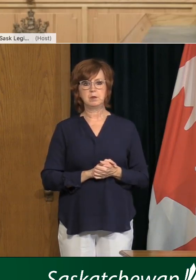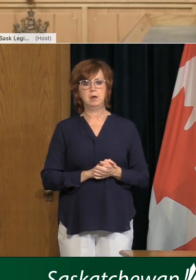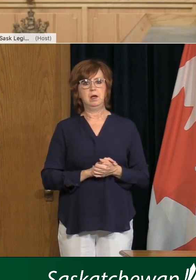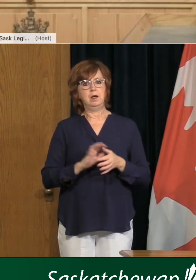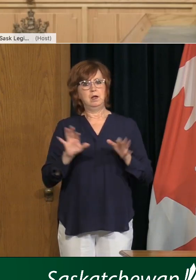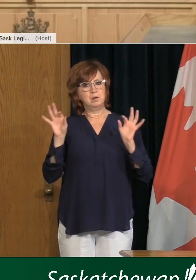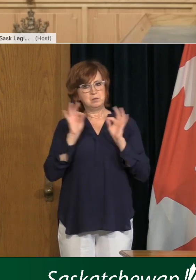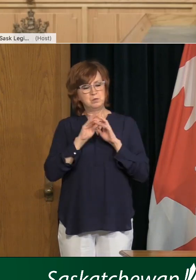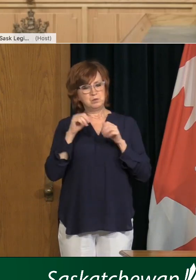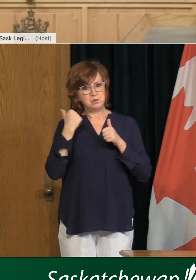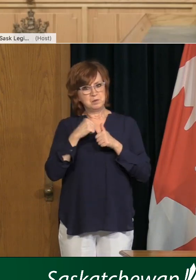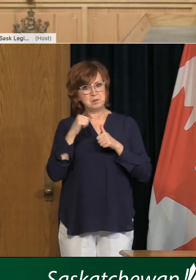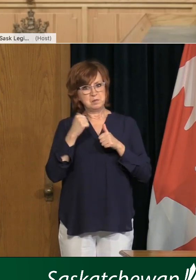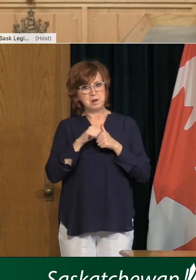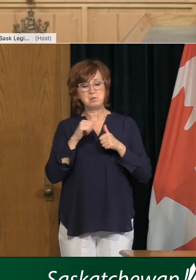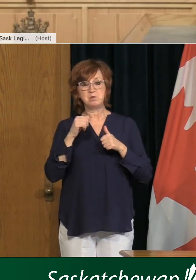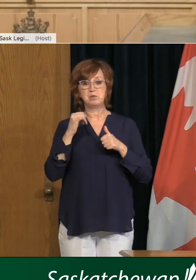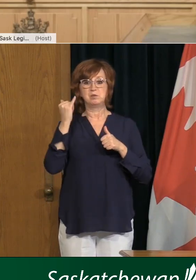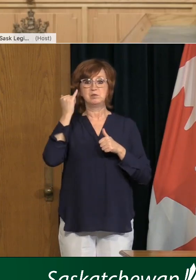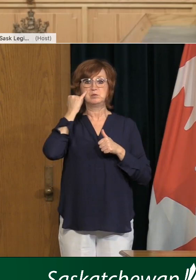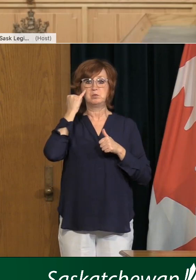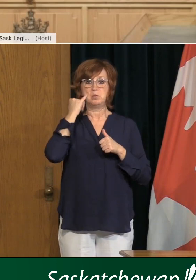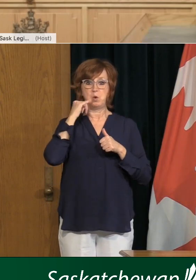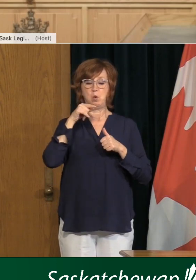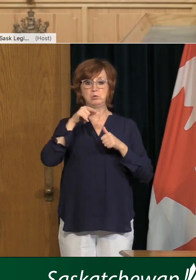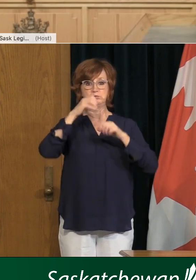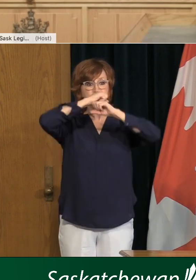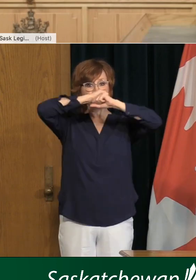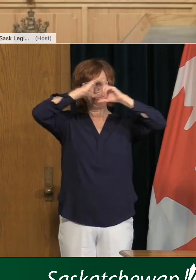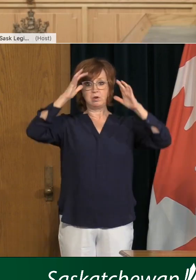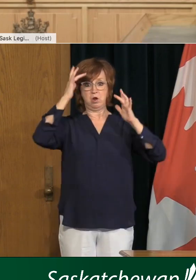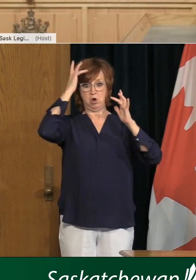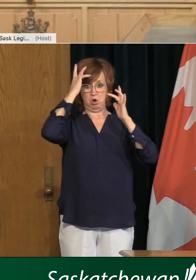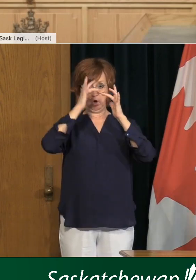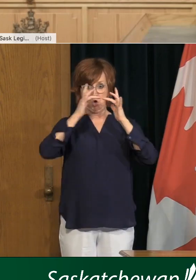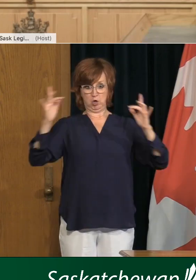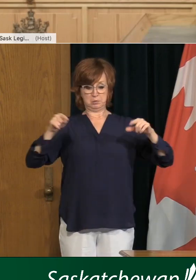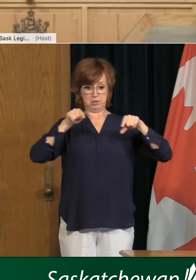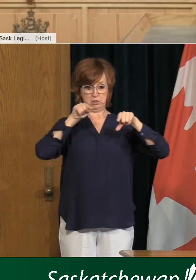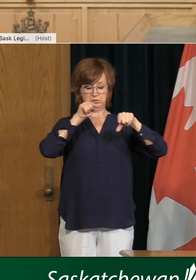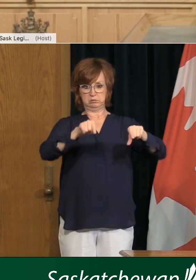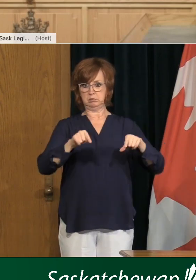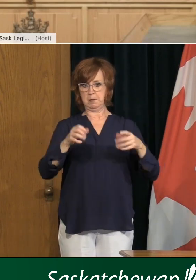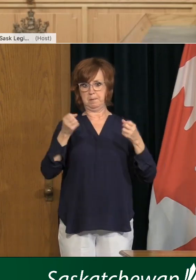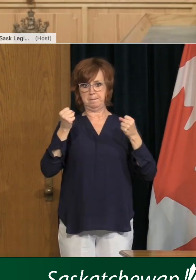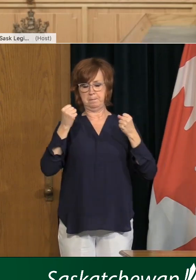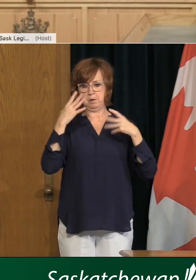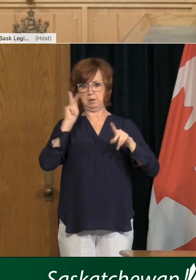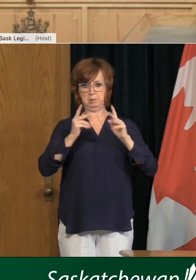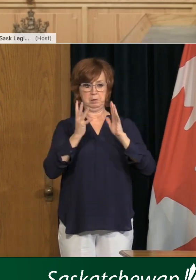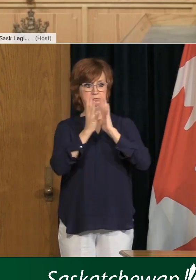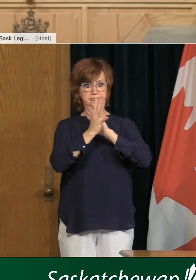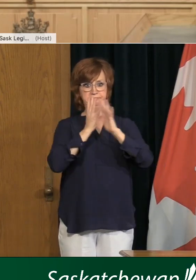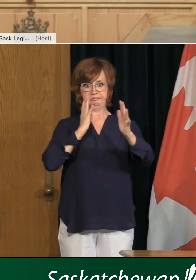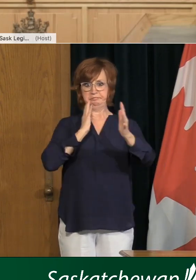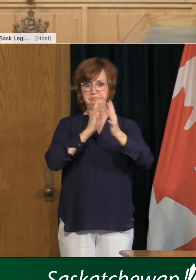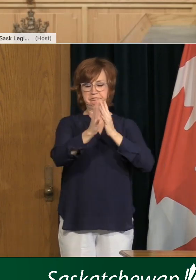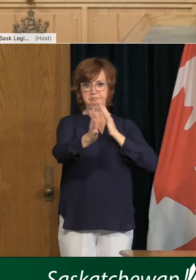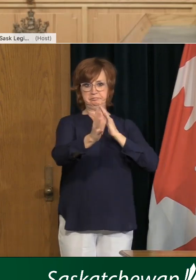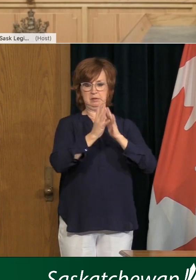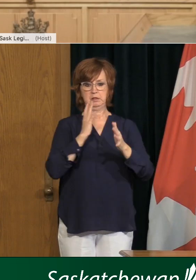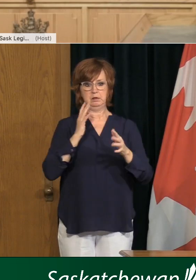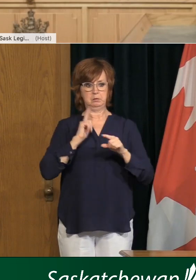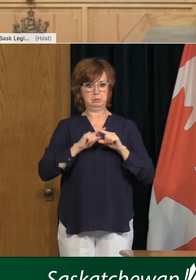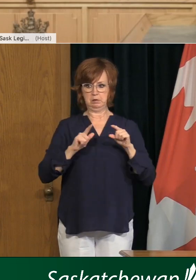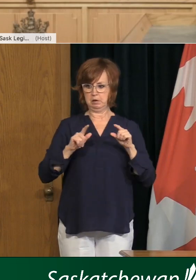facilities in a way that will minimize or reduce the risk of exposure or transmission of COVID from one person